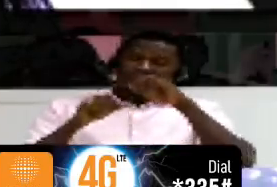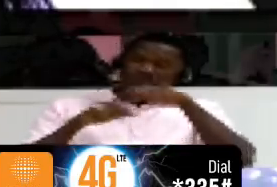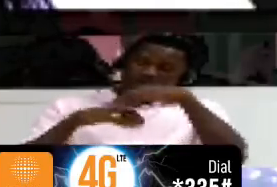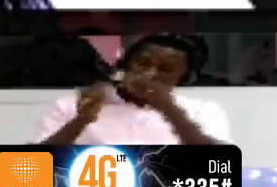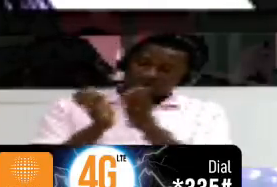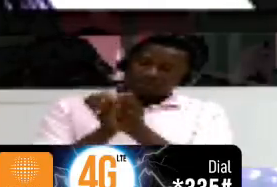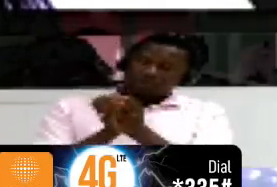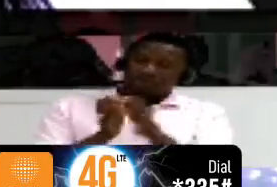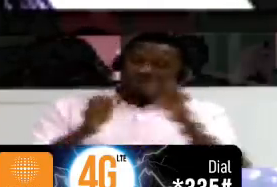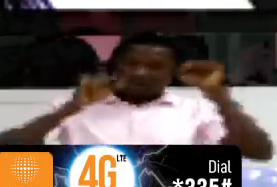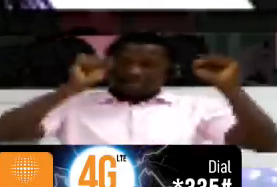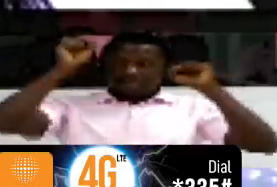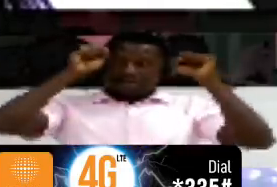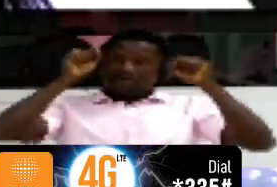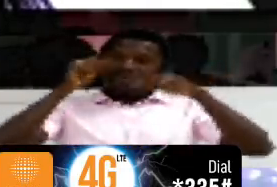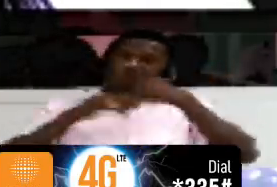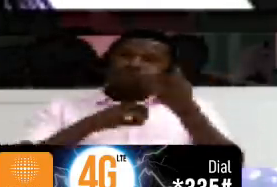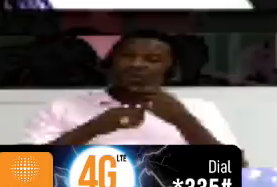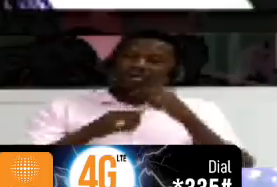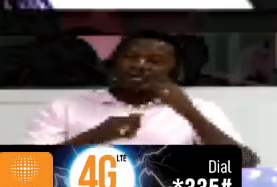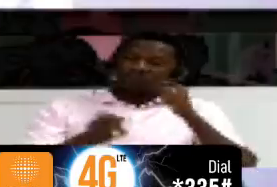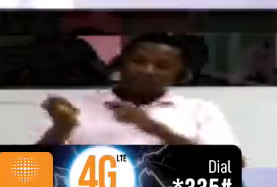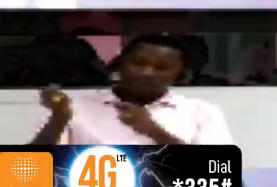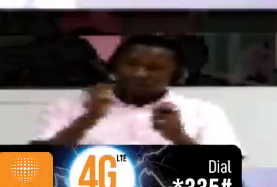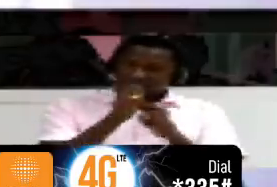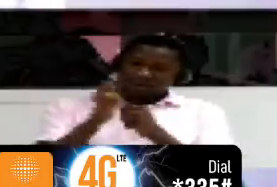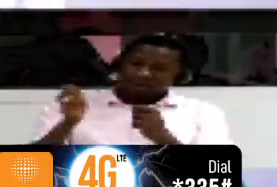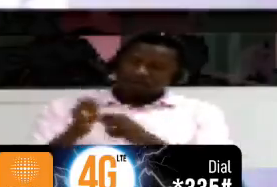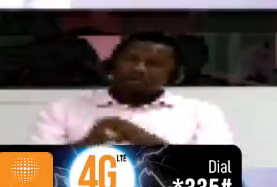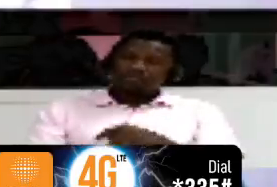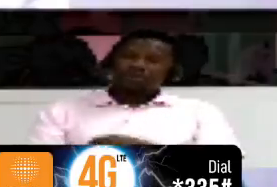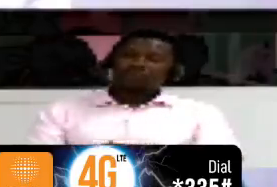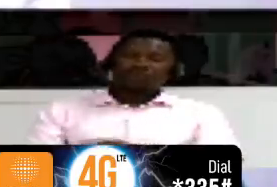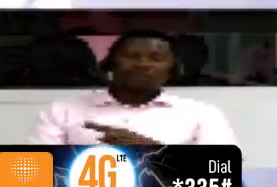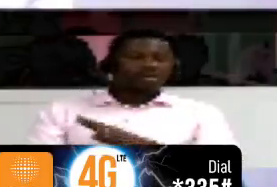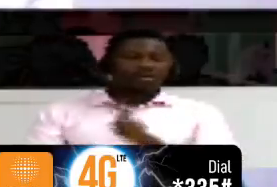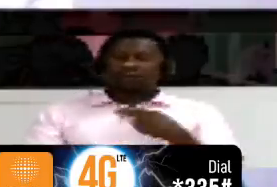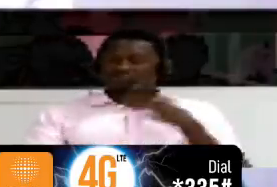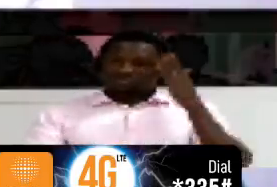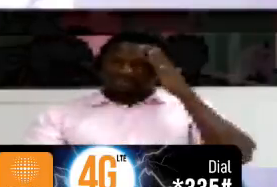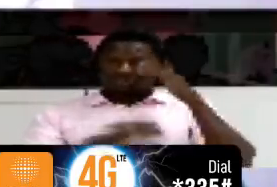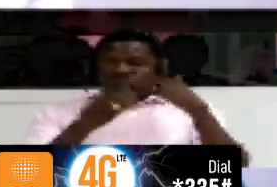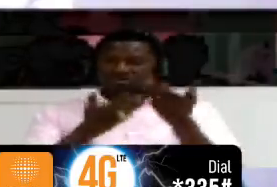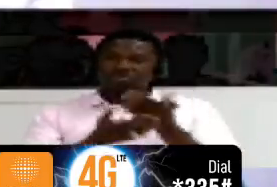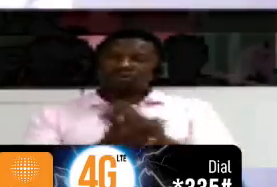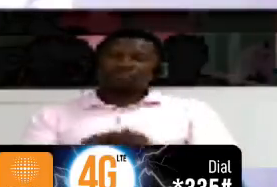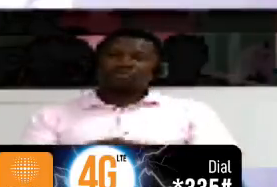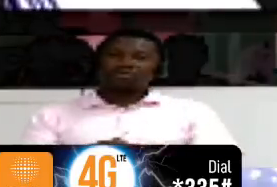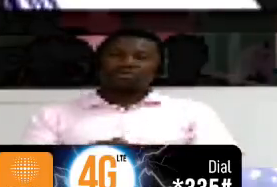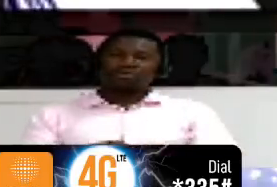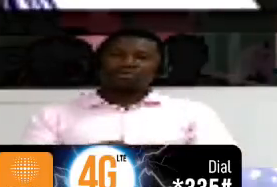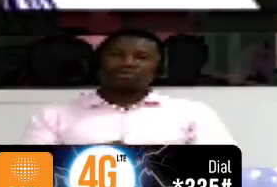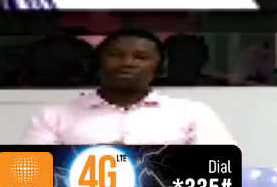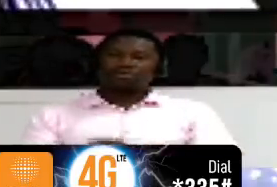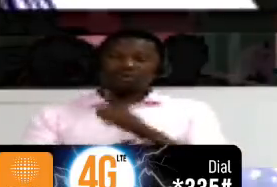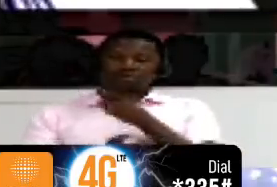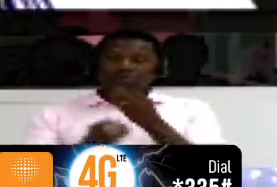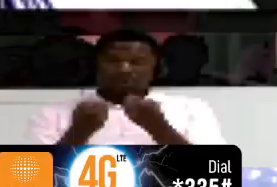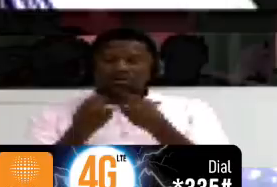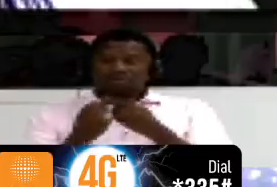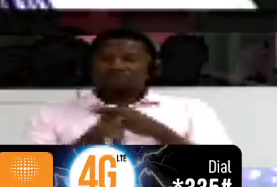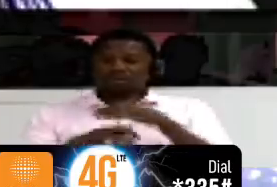the fire service? Yeah, not to my knowledge. So you told us that the